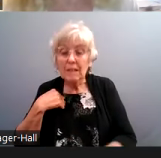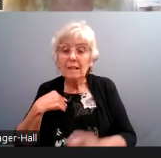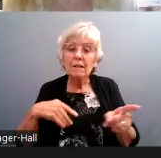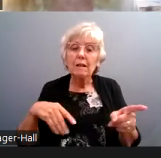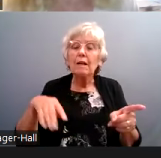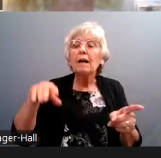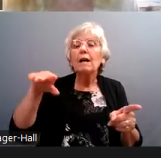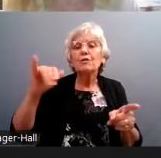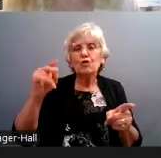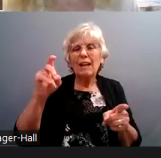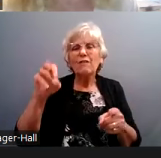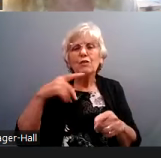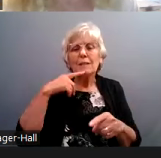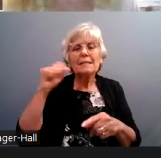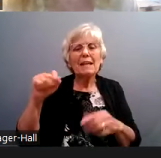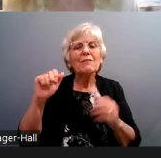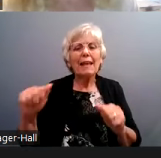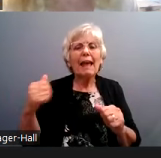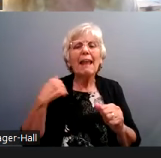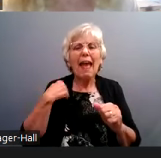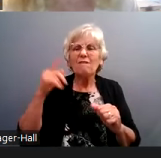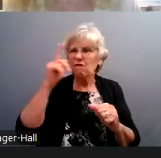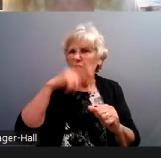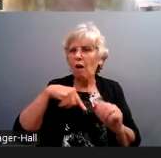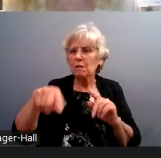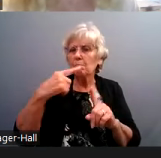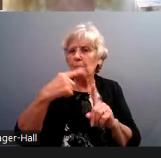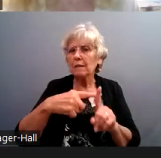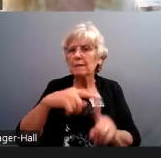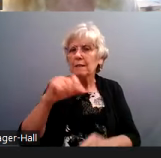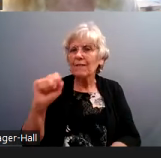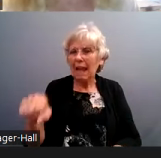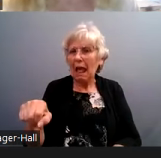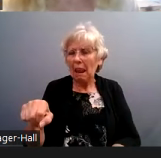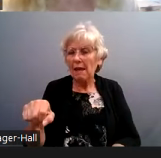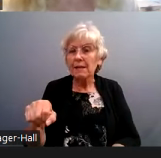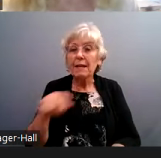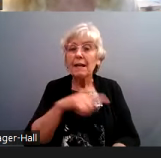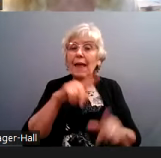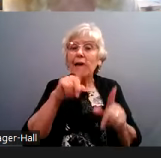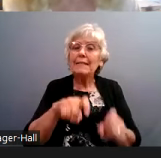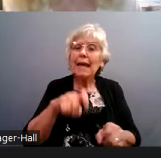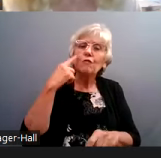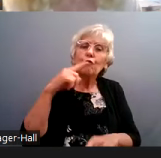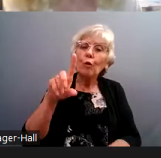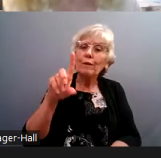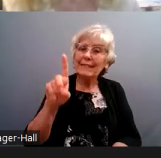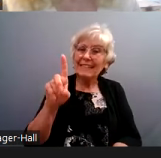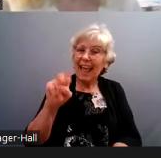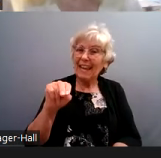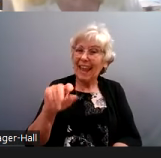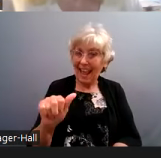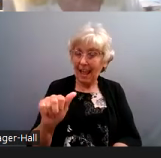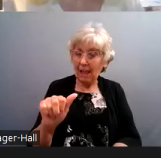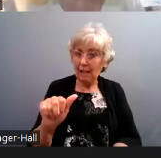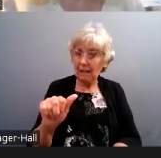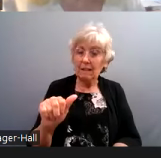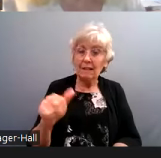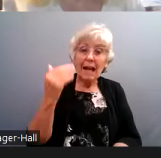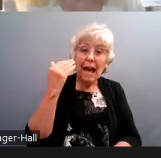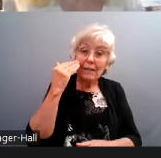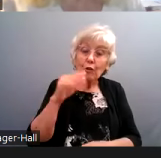be some false positives because, like I said, it tests for the DNA. It doesn't know if it's a